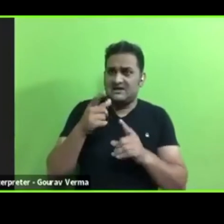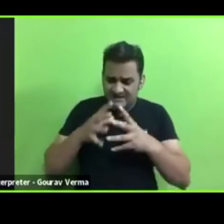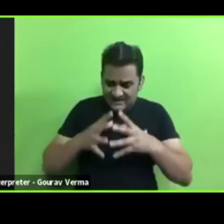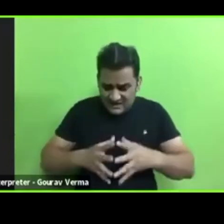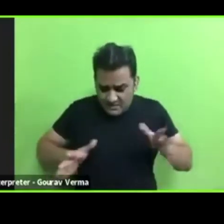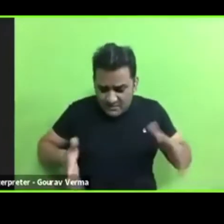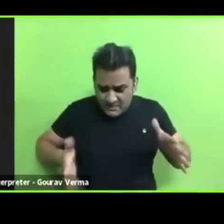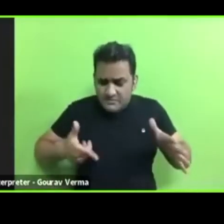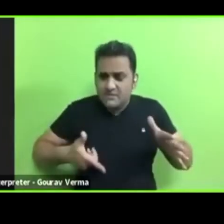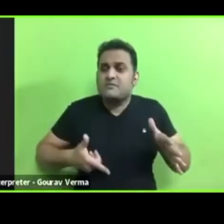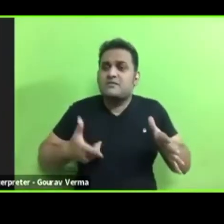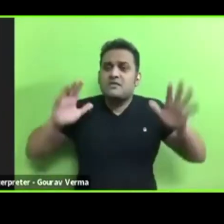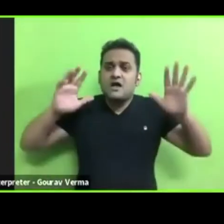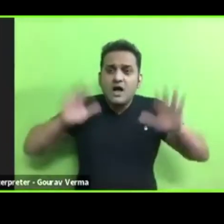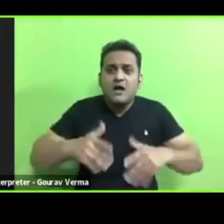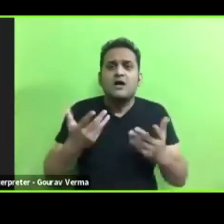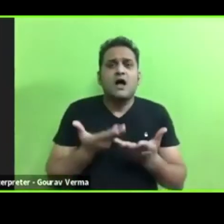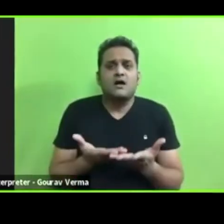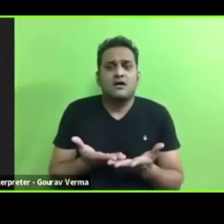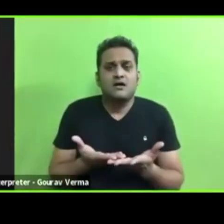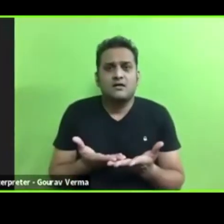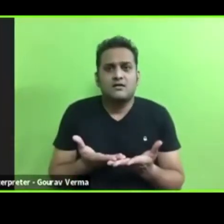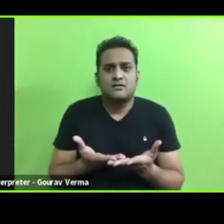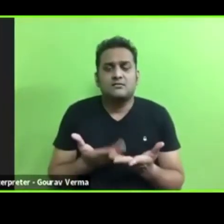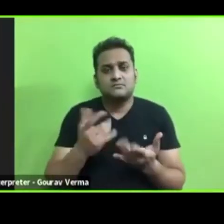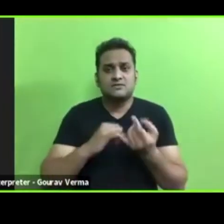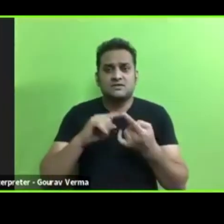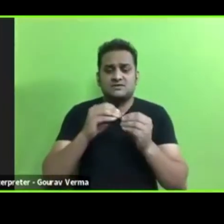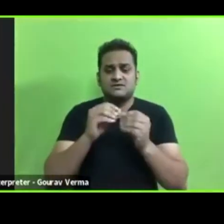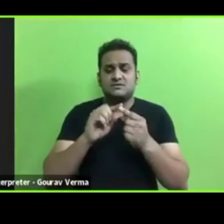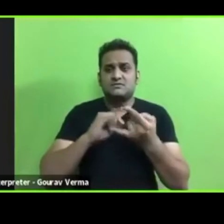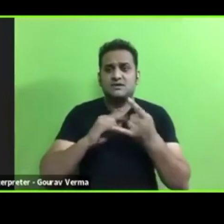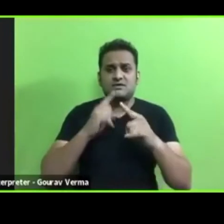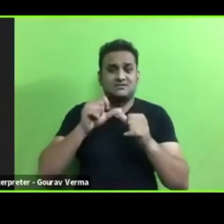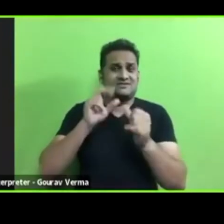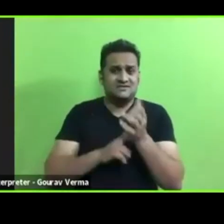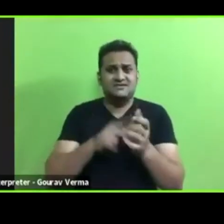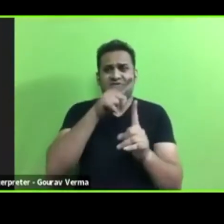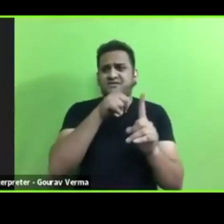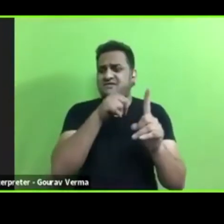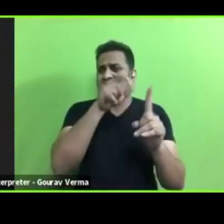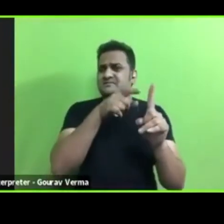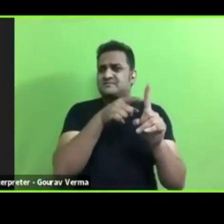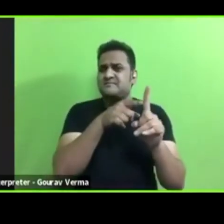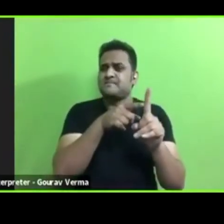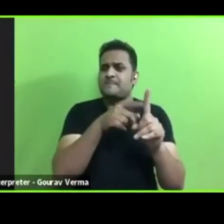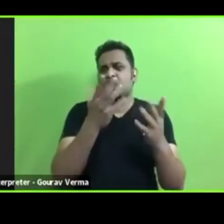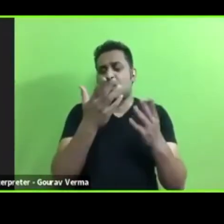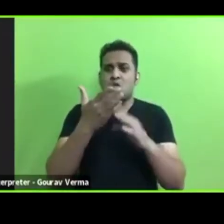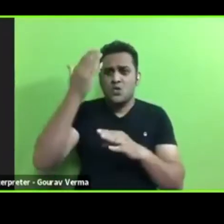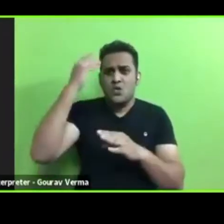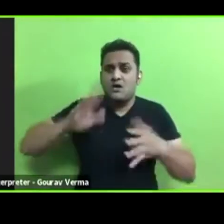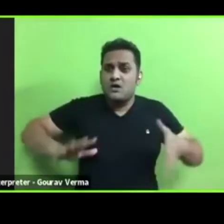sound actually come from. Sebastian is probably the first or the earliest